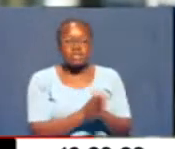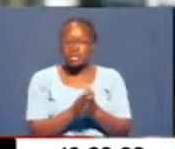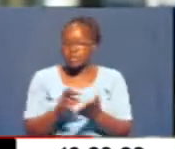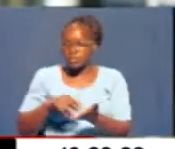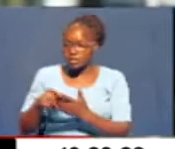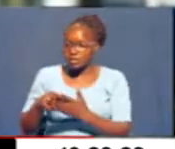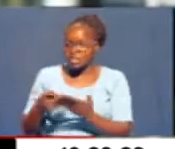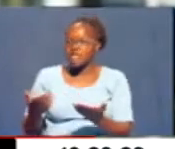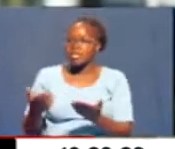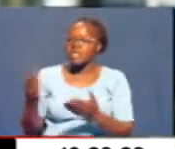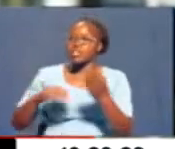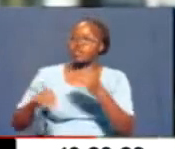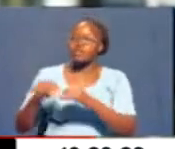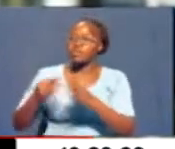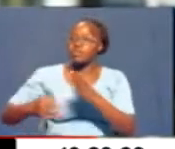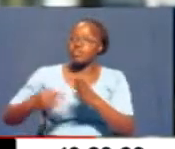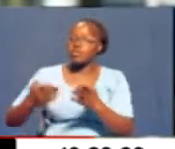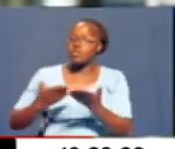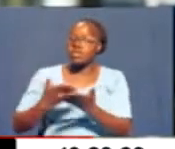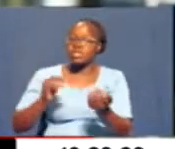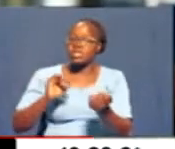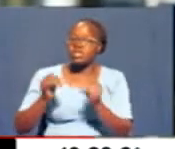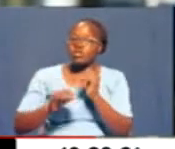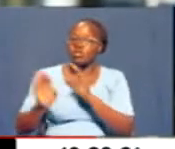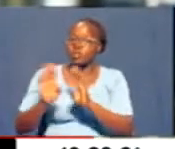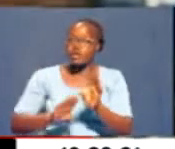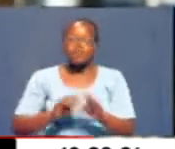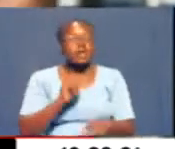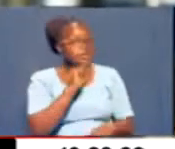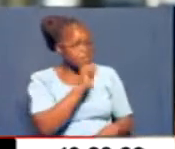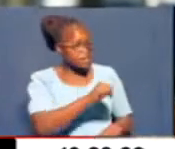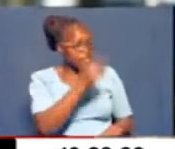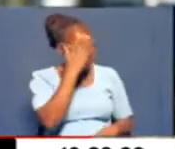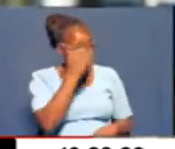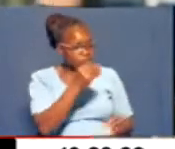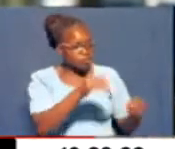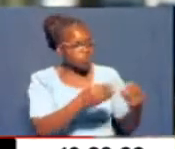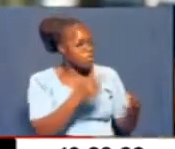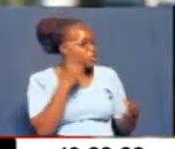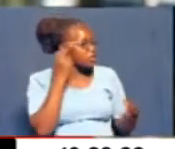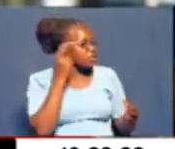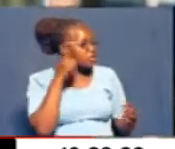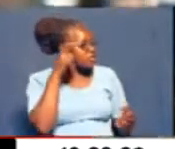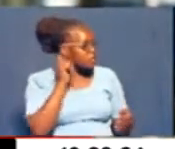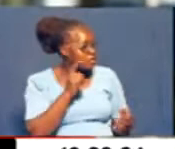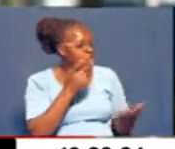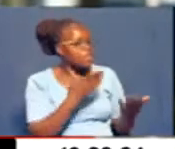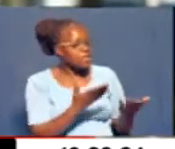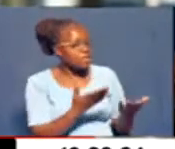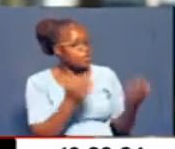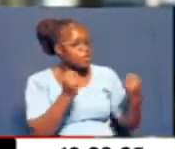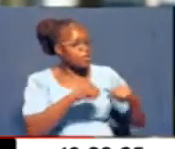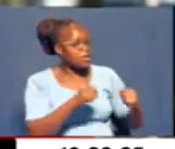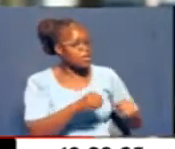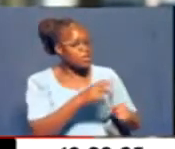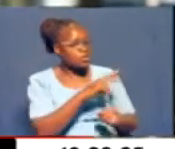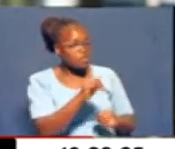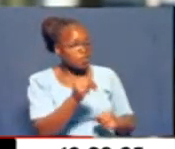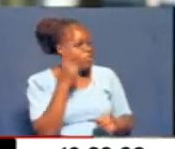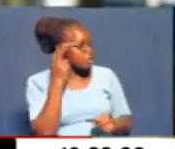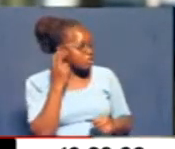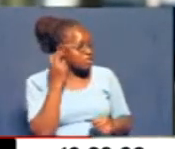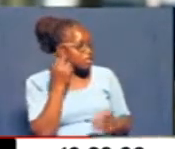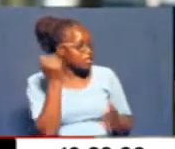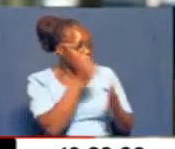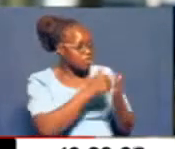the contributing factor to this emerging trend? Yes, because we've given them a listening ear. We've agreed to listen to them. If we refuse to